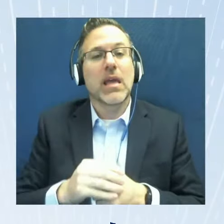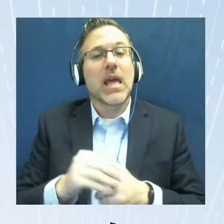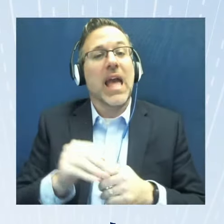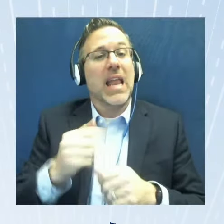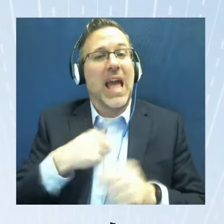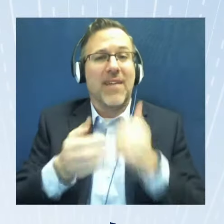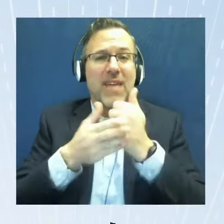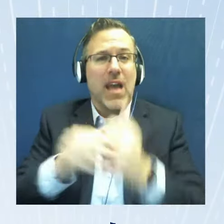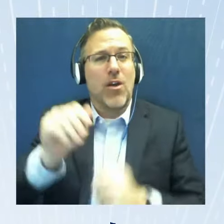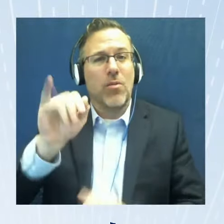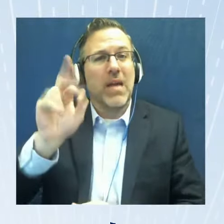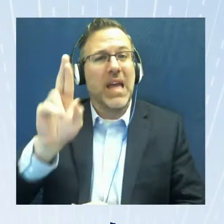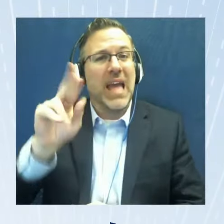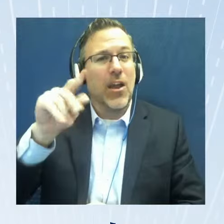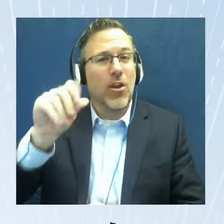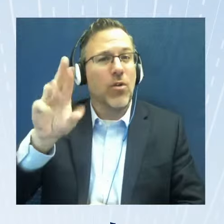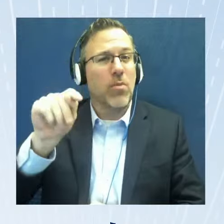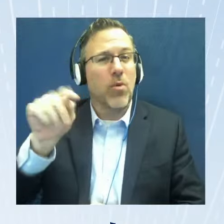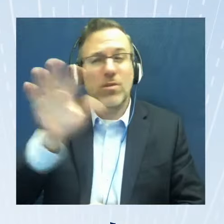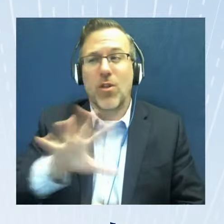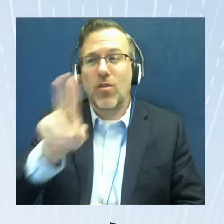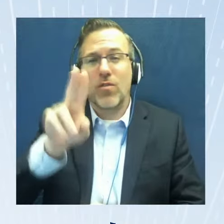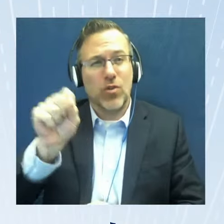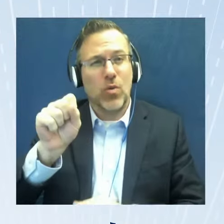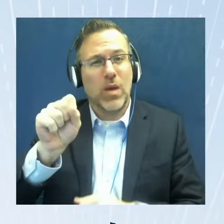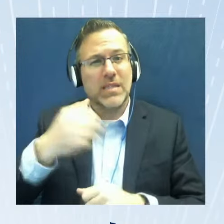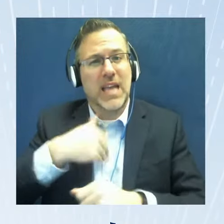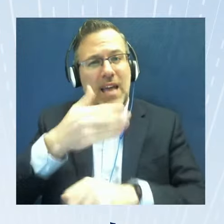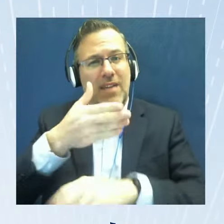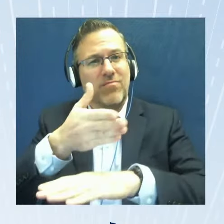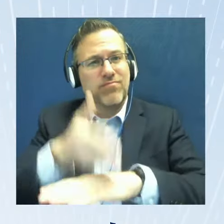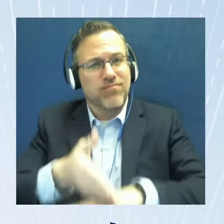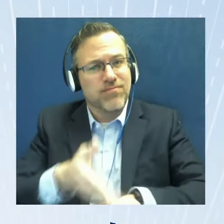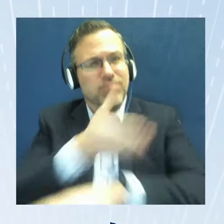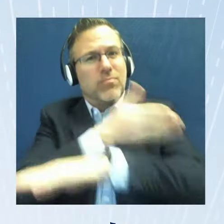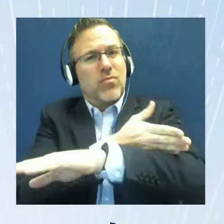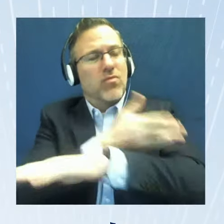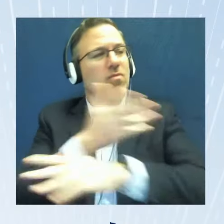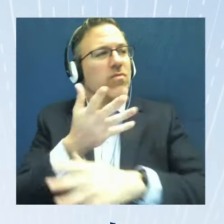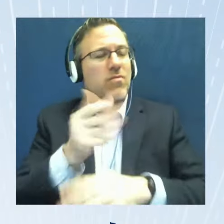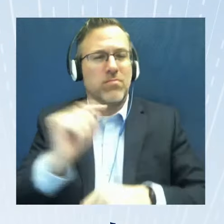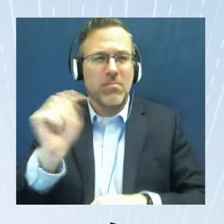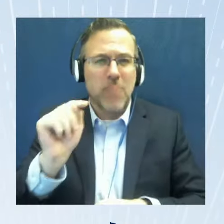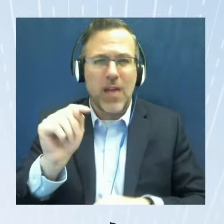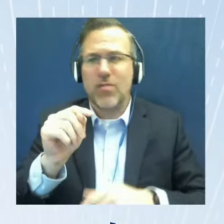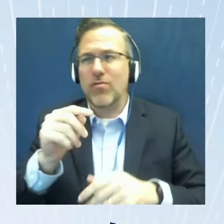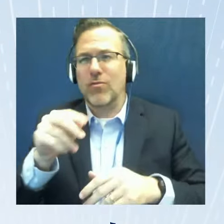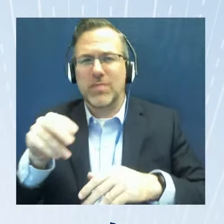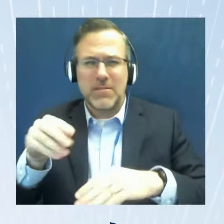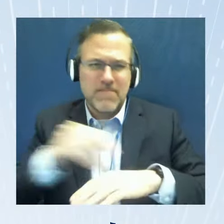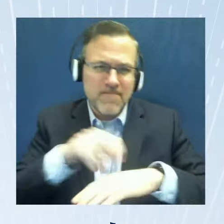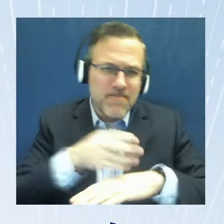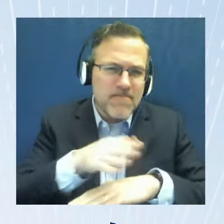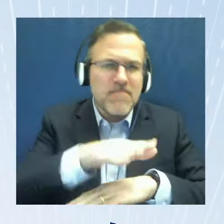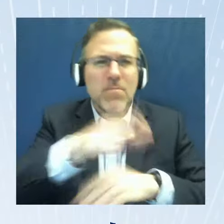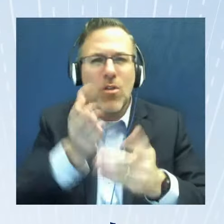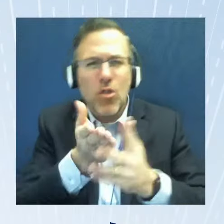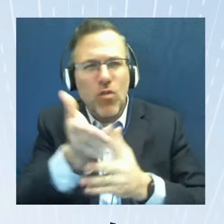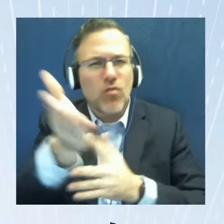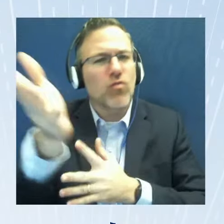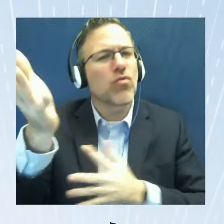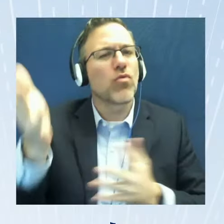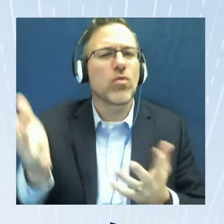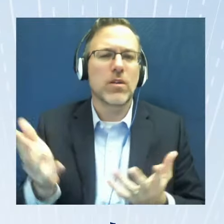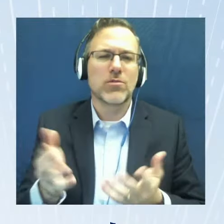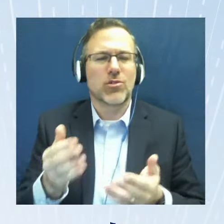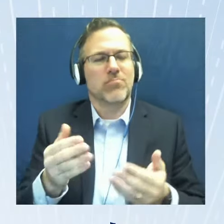upgrades, and have really been able to show the impact of values in action through the work that's